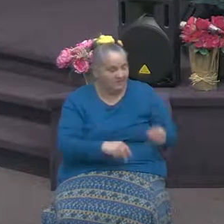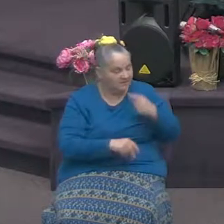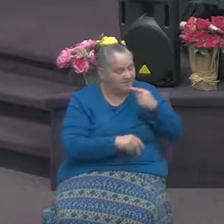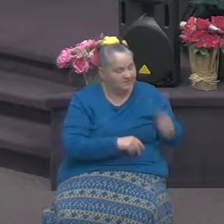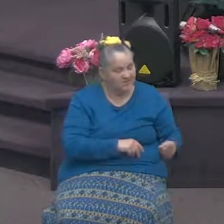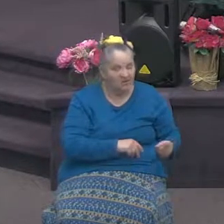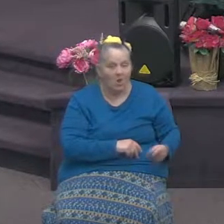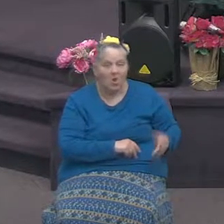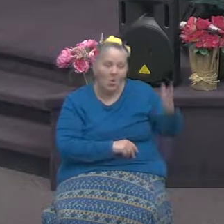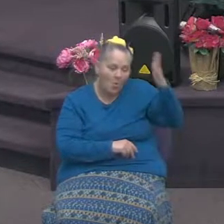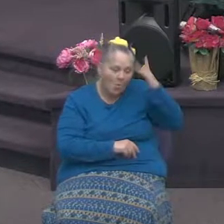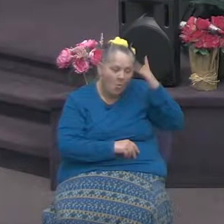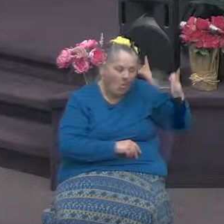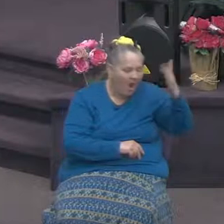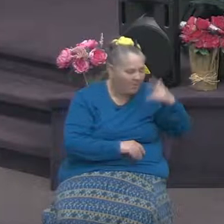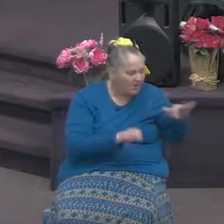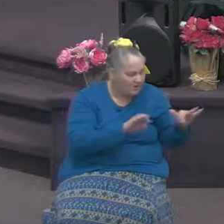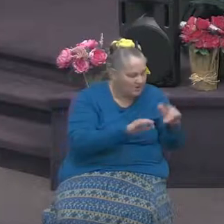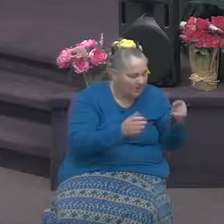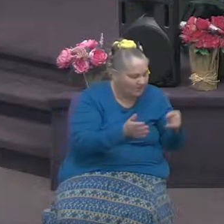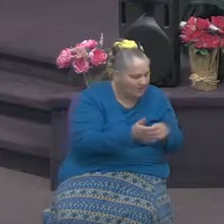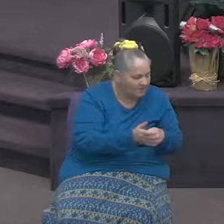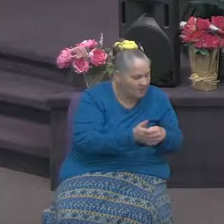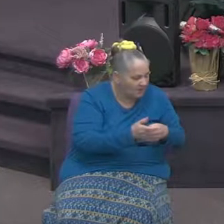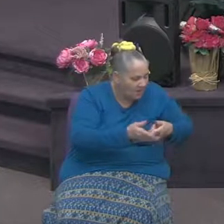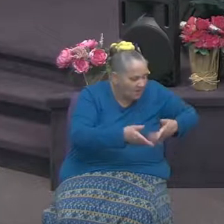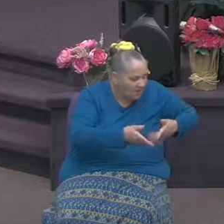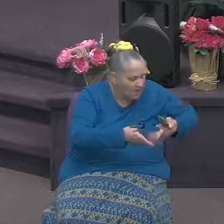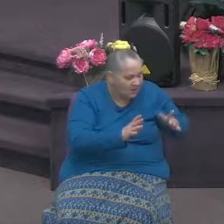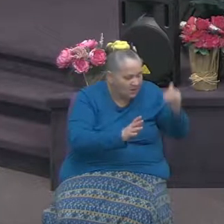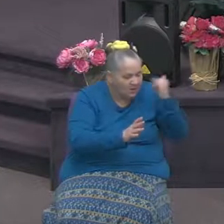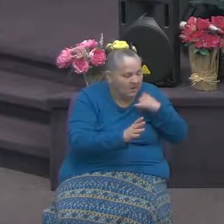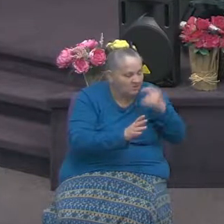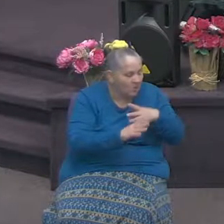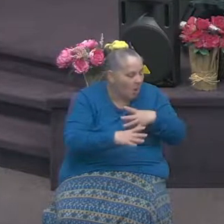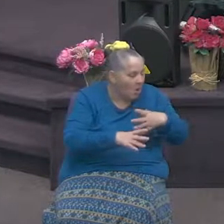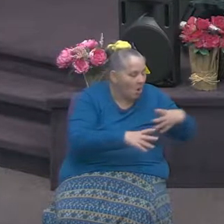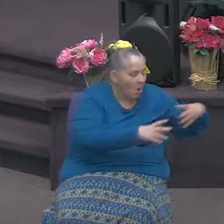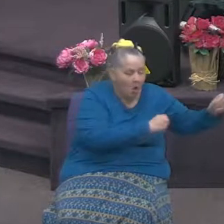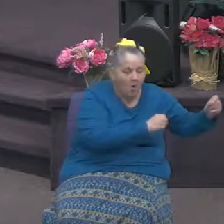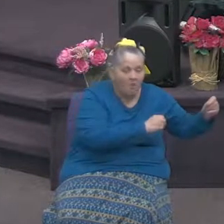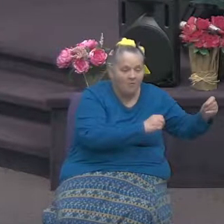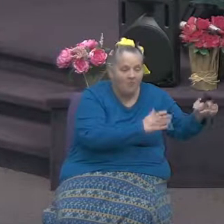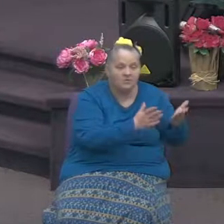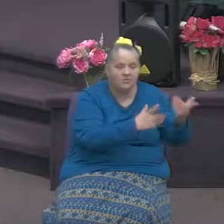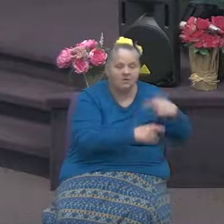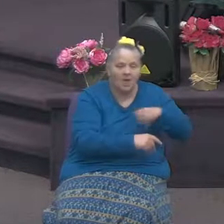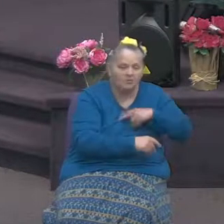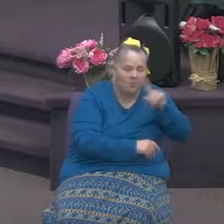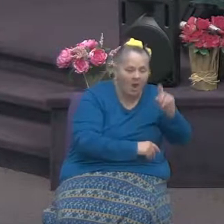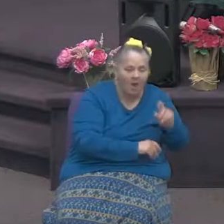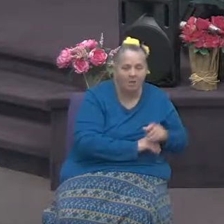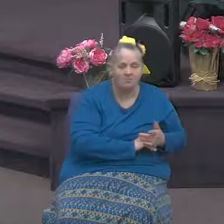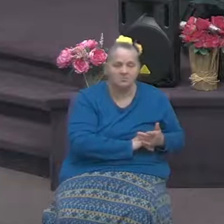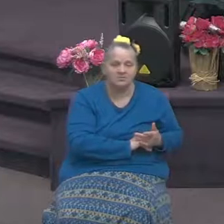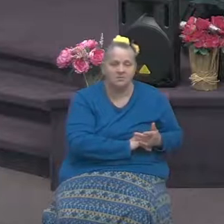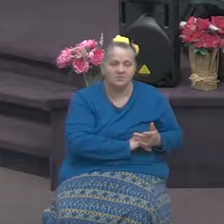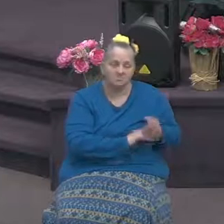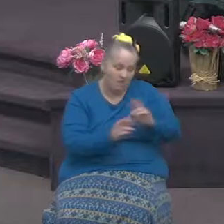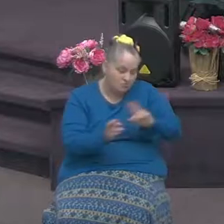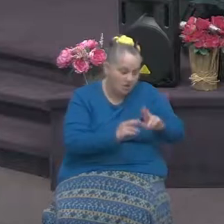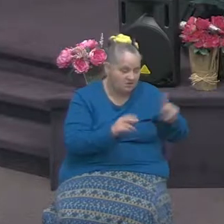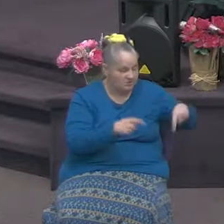said, why have we done this, that we have let Israel go from serving us? And he made ready